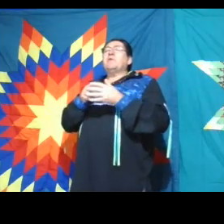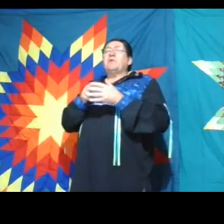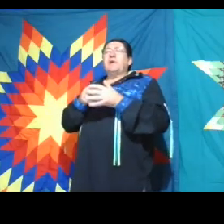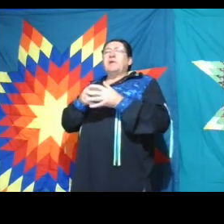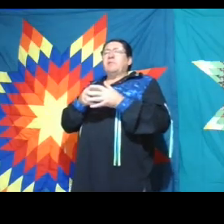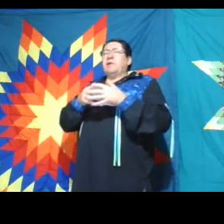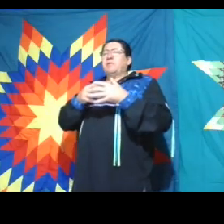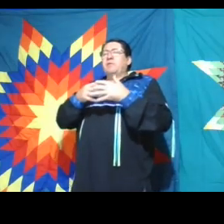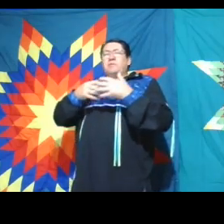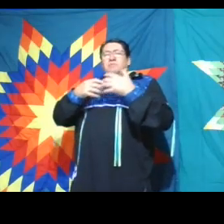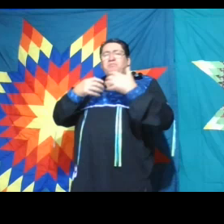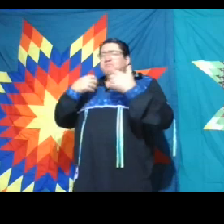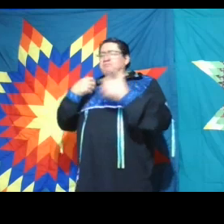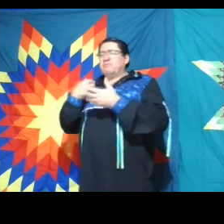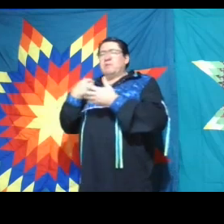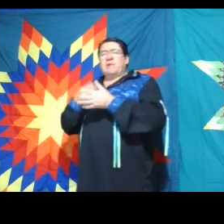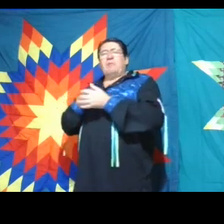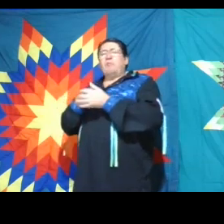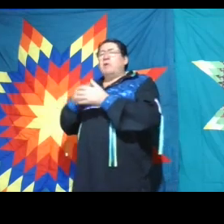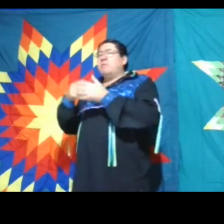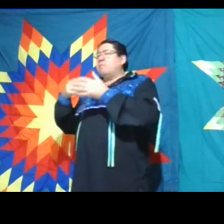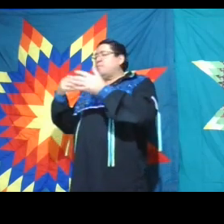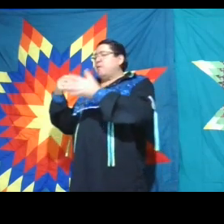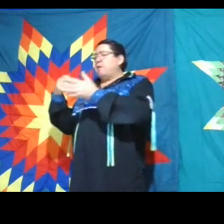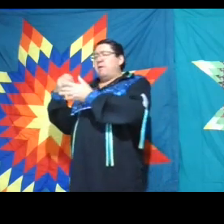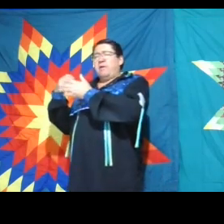are looking to recruit, say